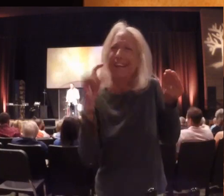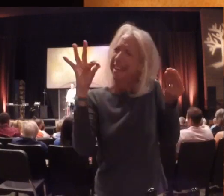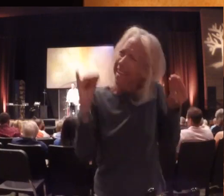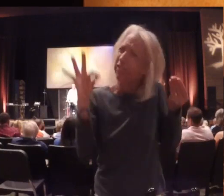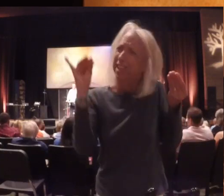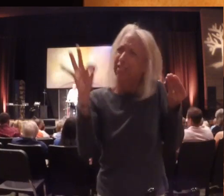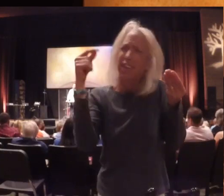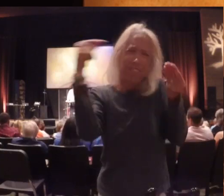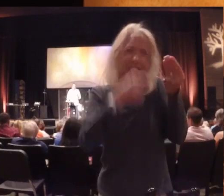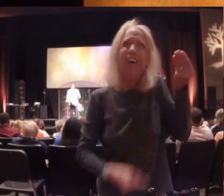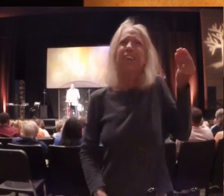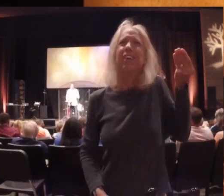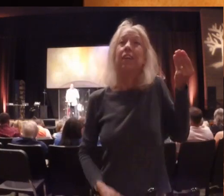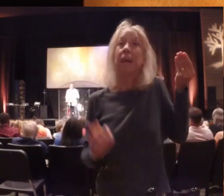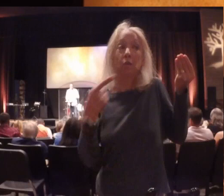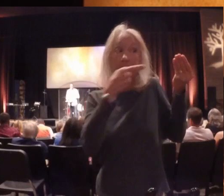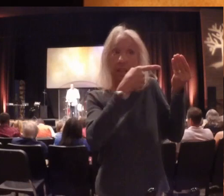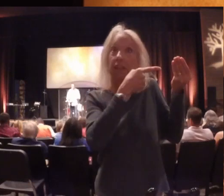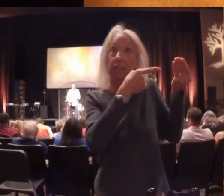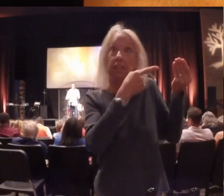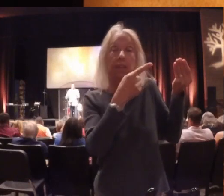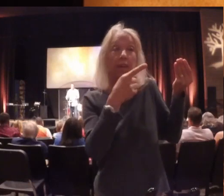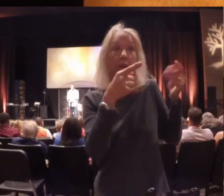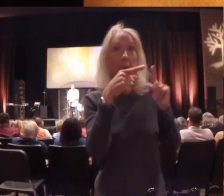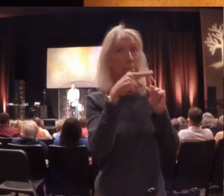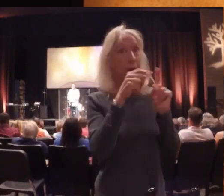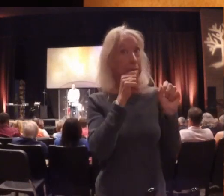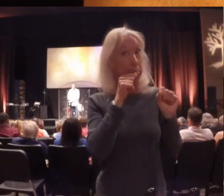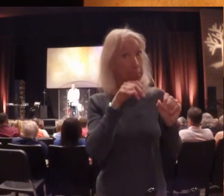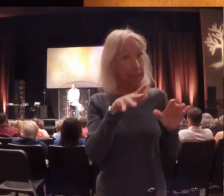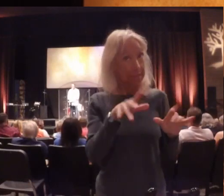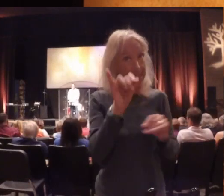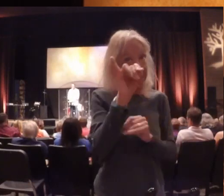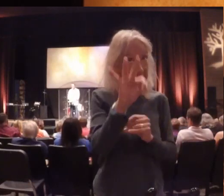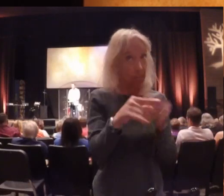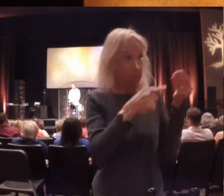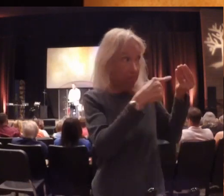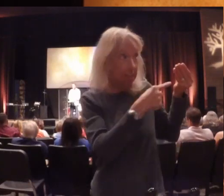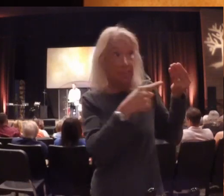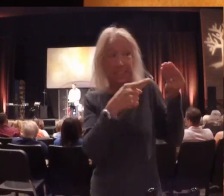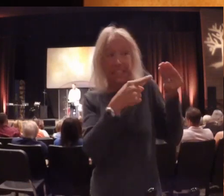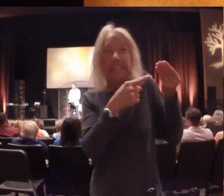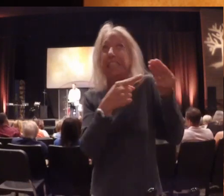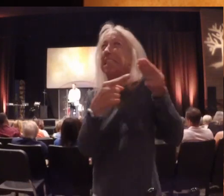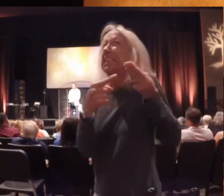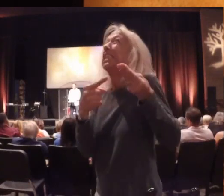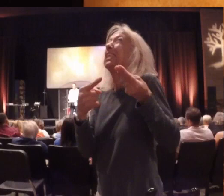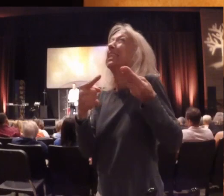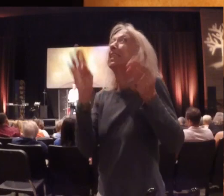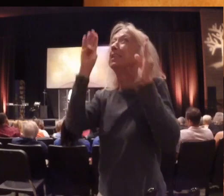only, if only, if only. But let's not forget that your greatest need becomes a blessing